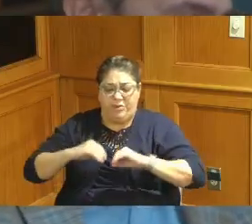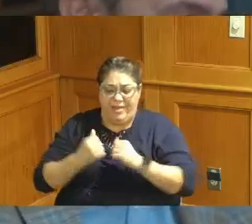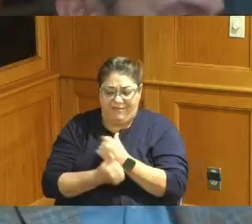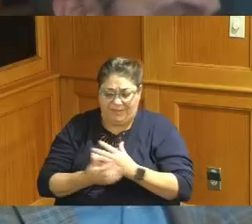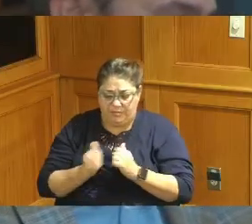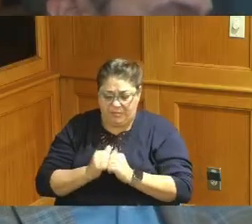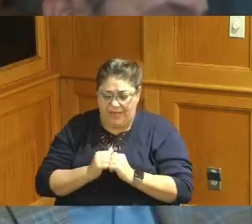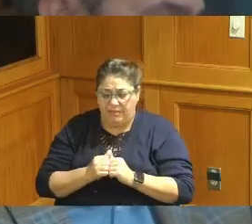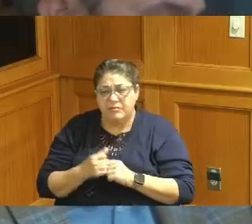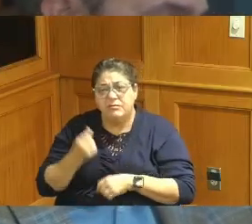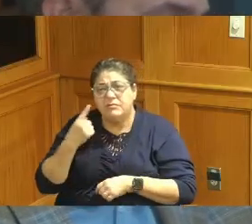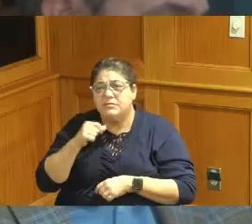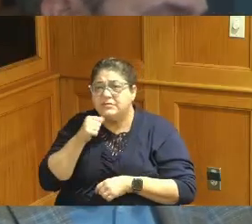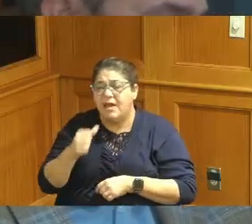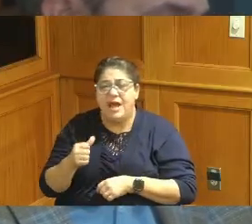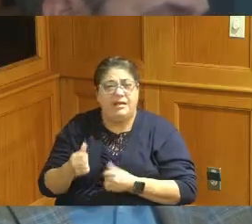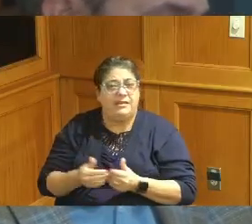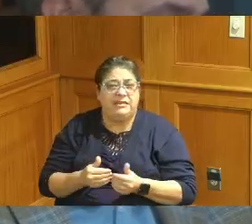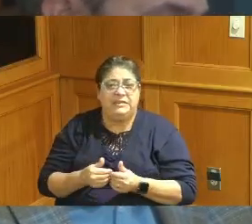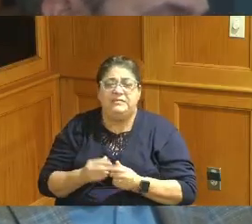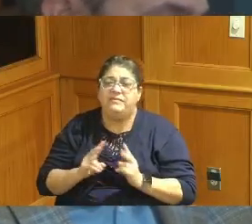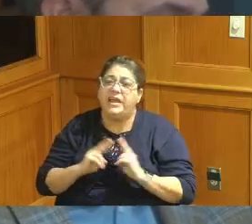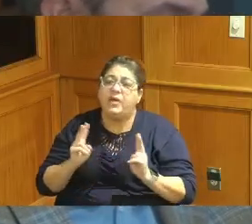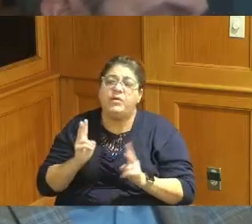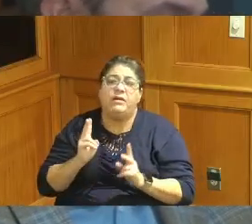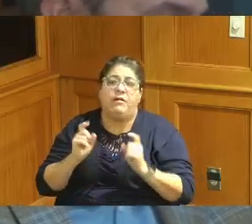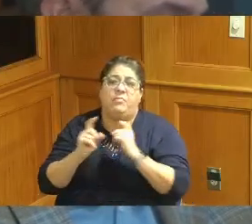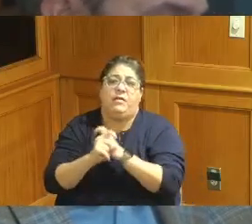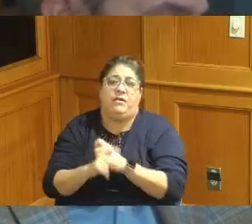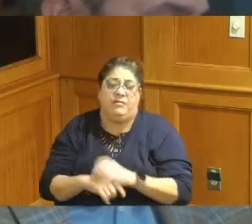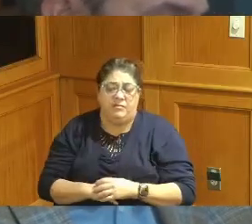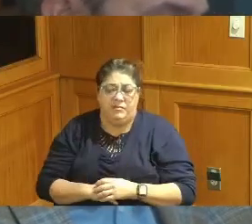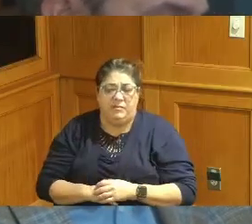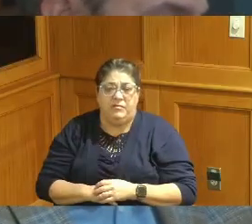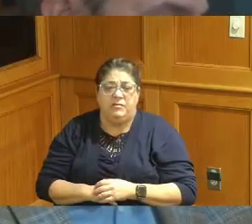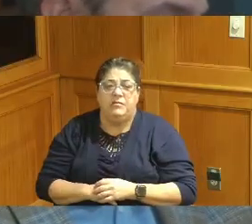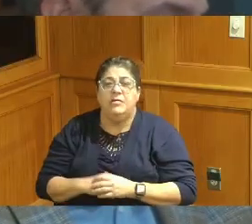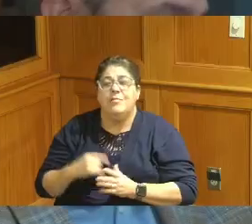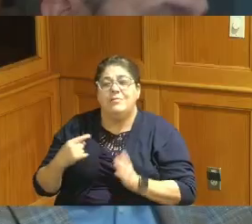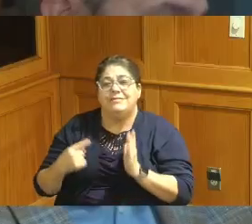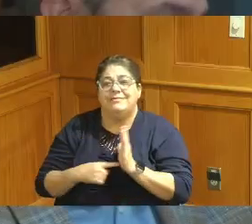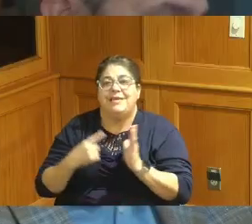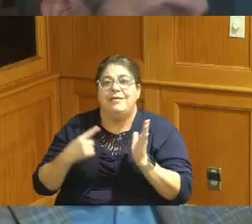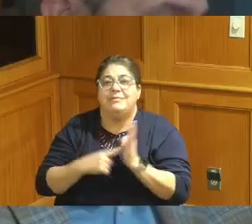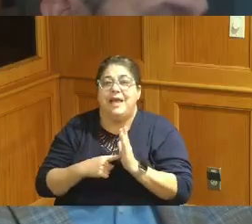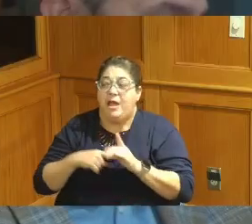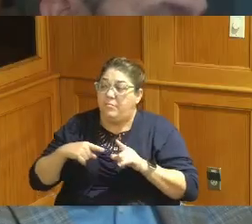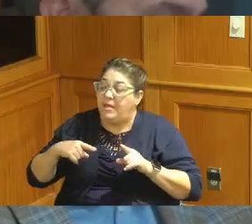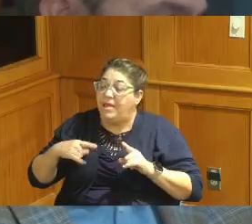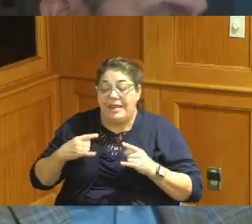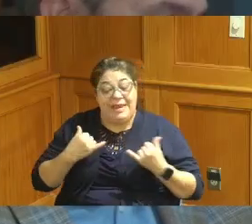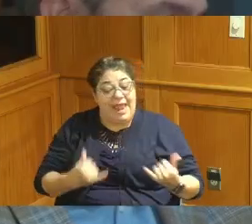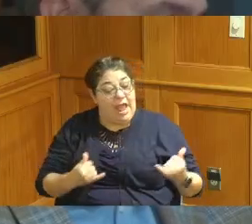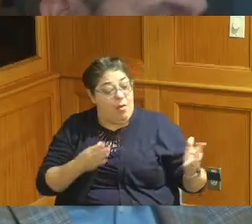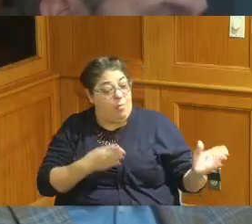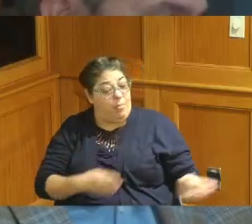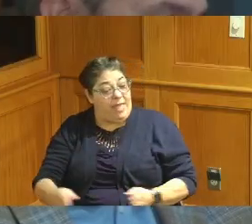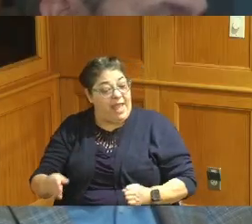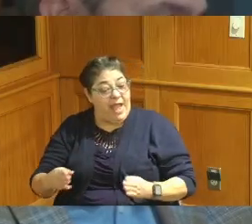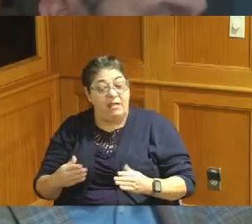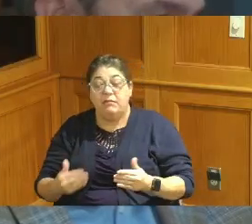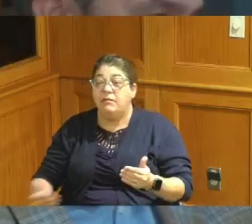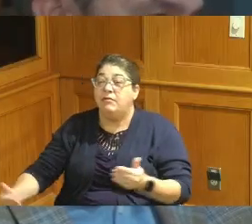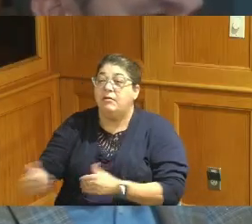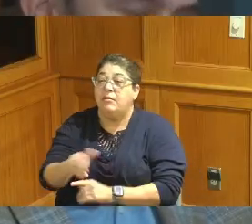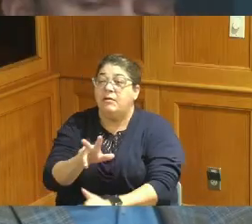difficult. But as you've indicated, sometimes the times have called for different. So I would be